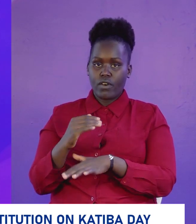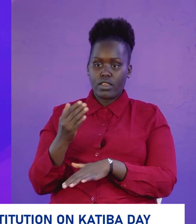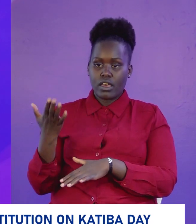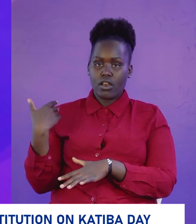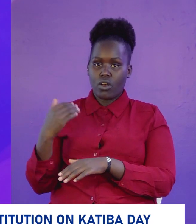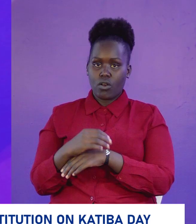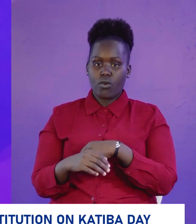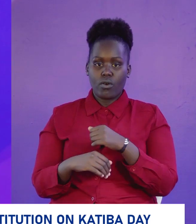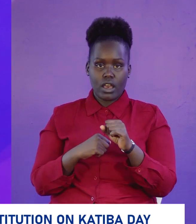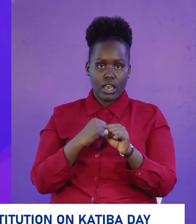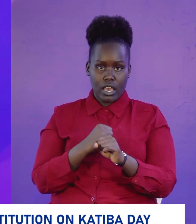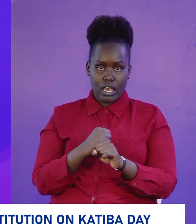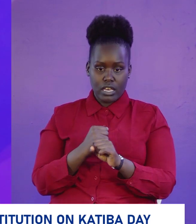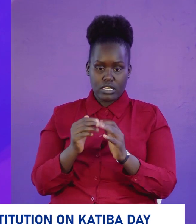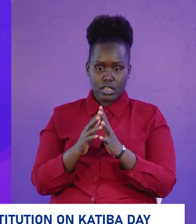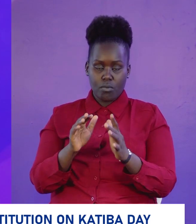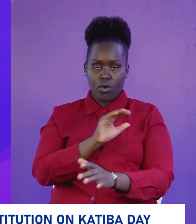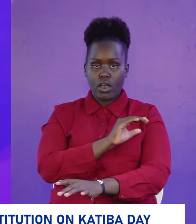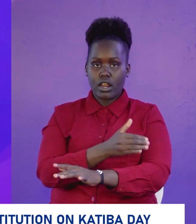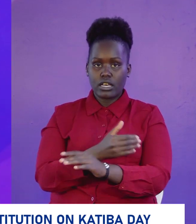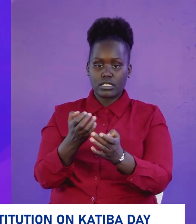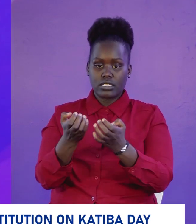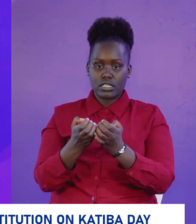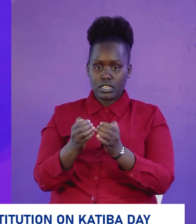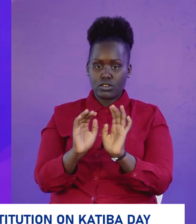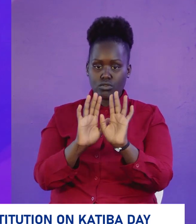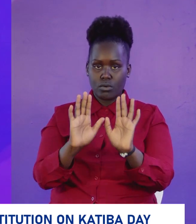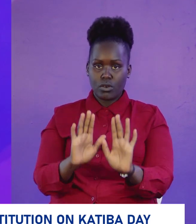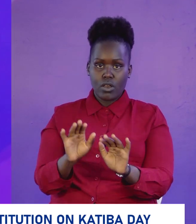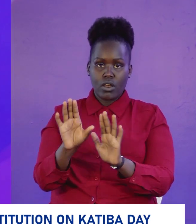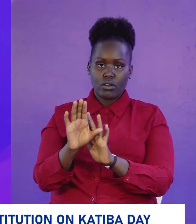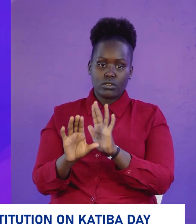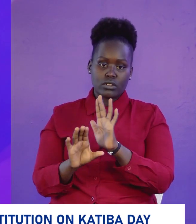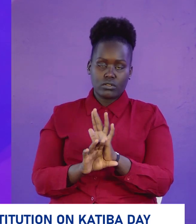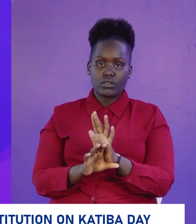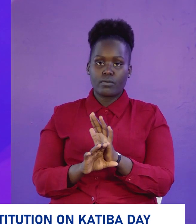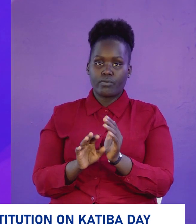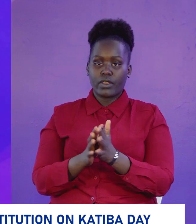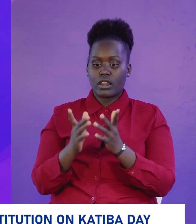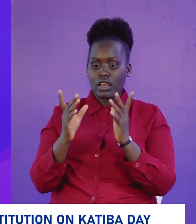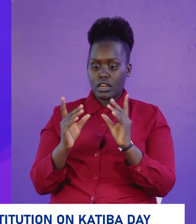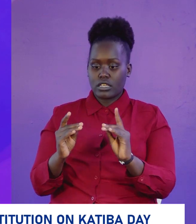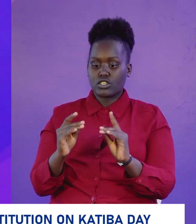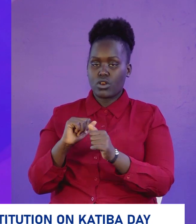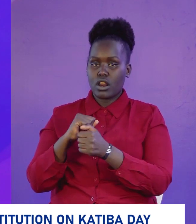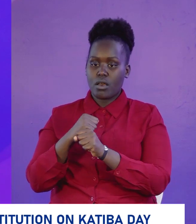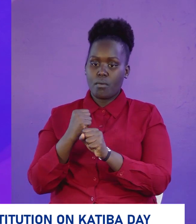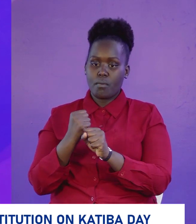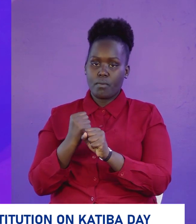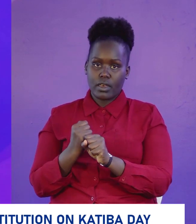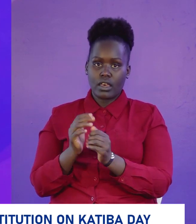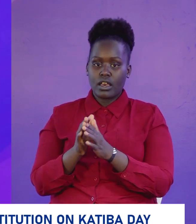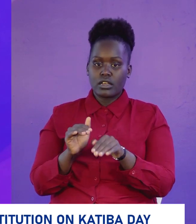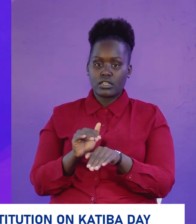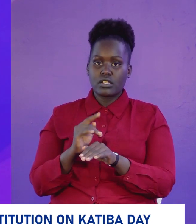and a half, more effort is needed to prioritize constitutionalism in decision-making. It is stressed